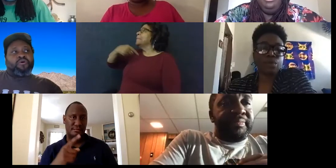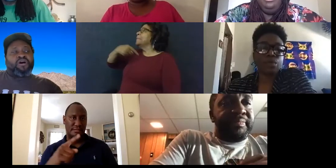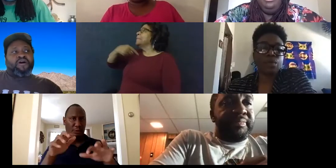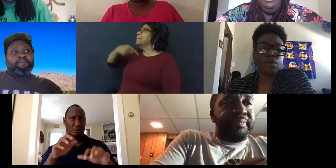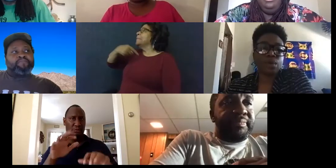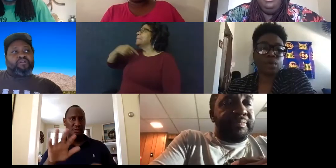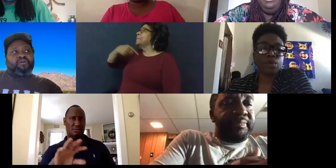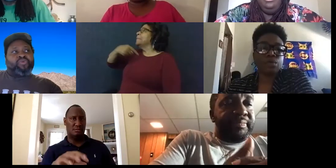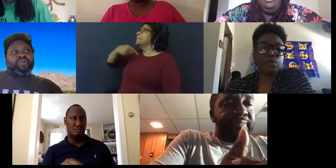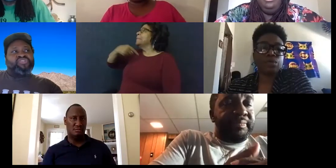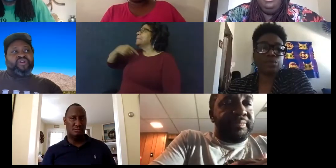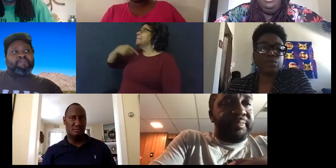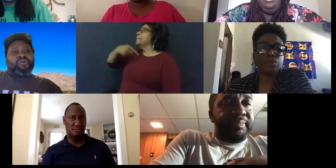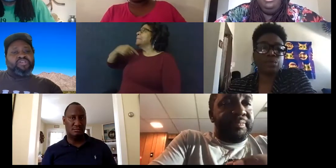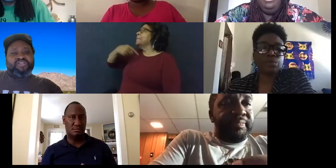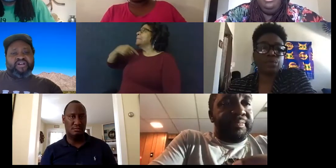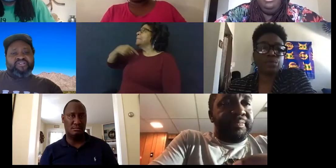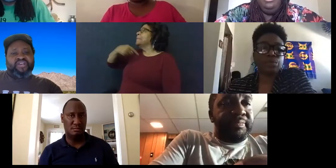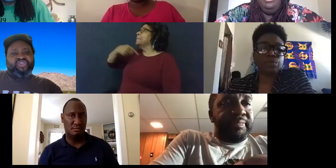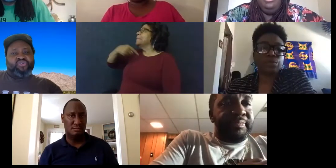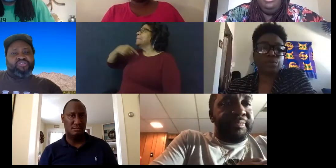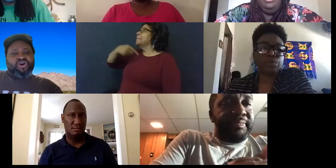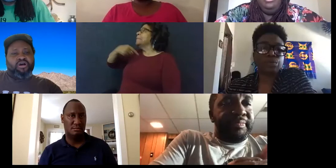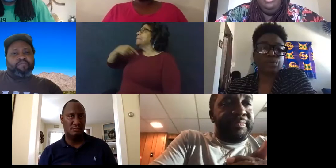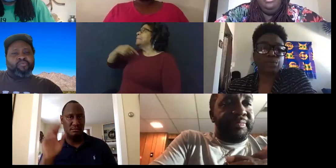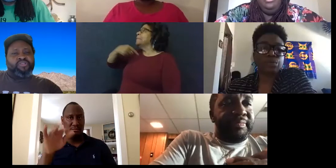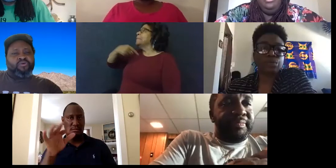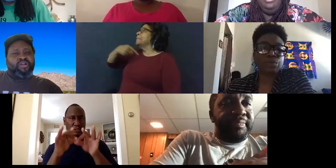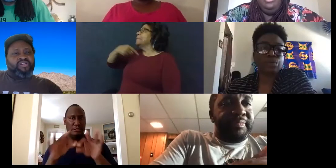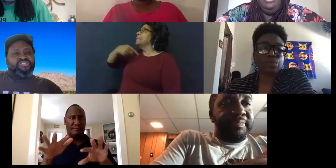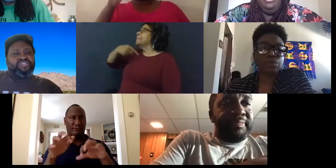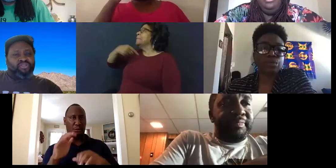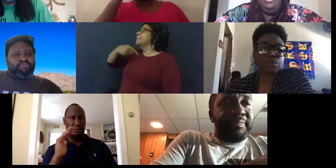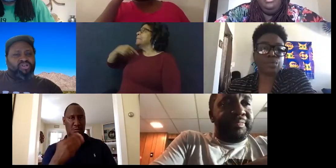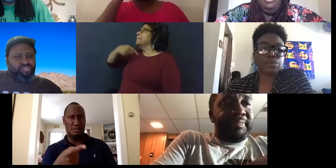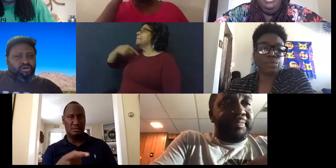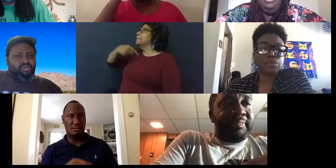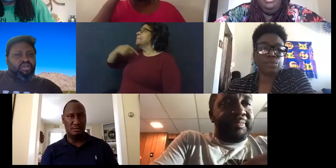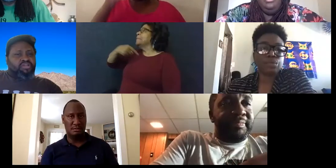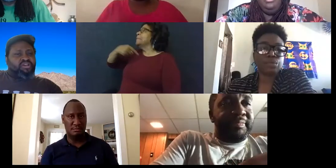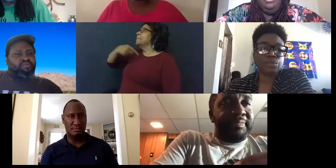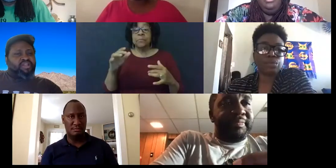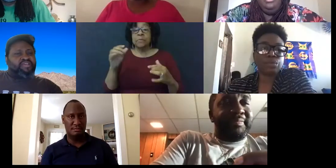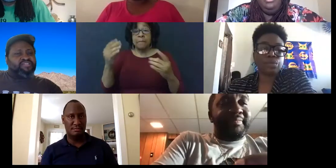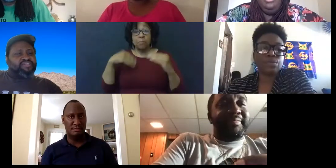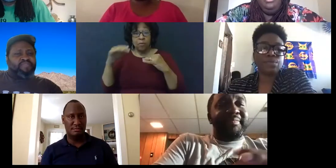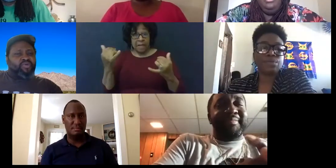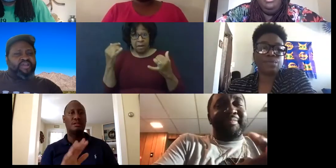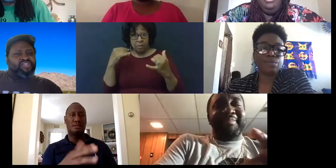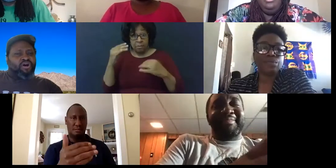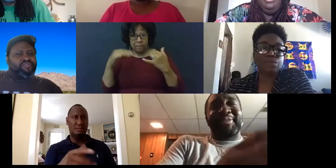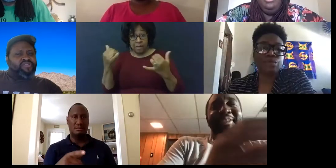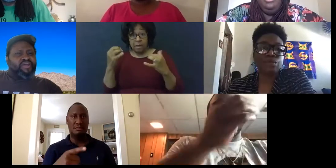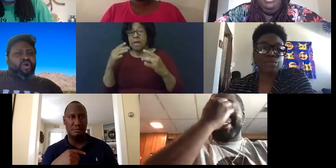know, we want to train monkeys to understand human talk, but we don't want to understand monkeys talk. You know what I mean? Like, it's the same thing with